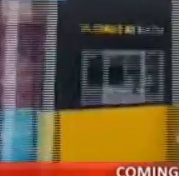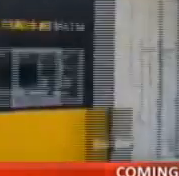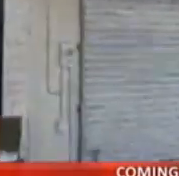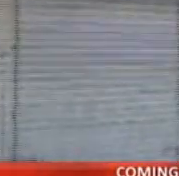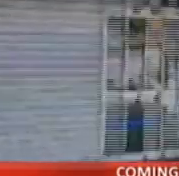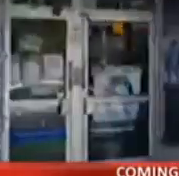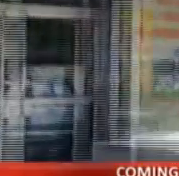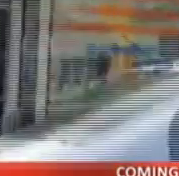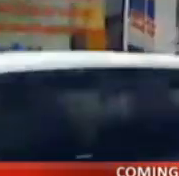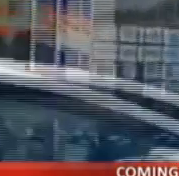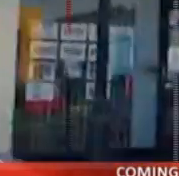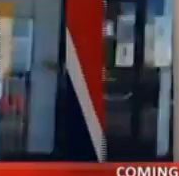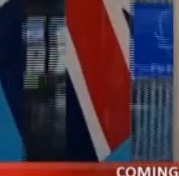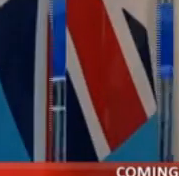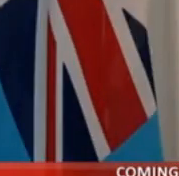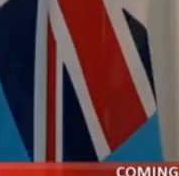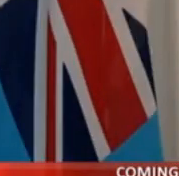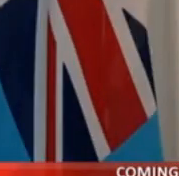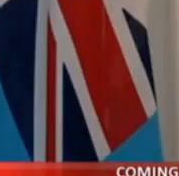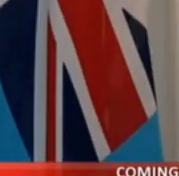Fijians in Auckland safe,